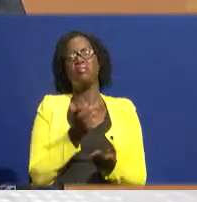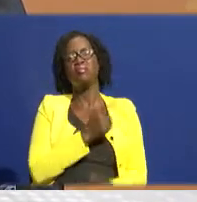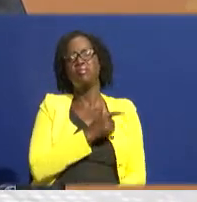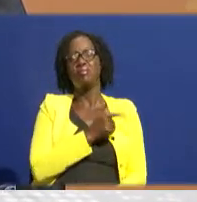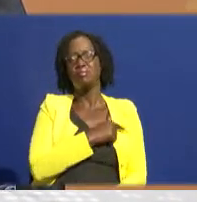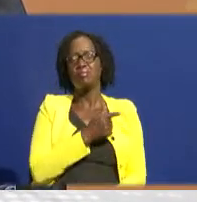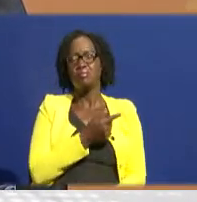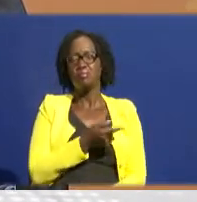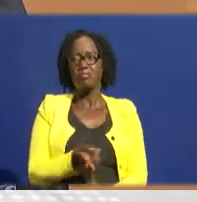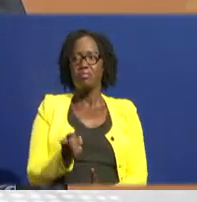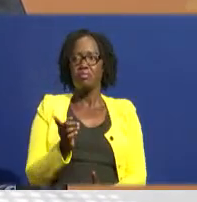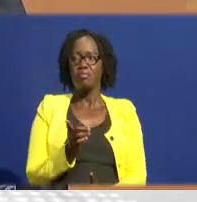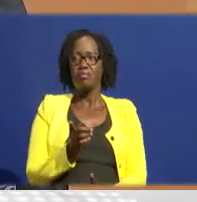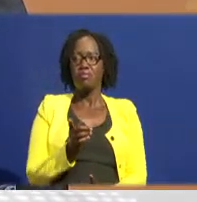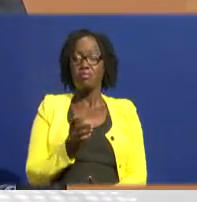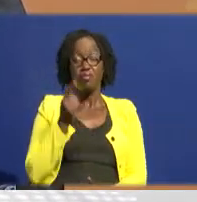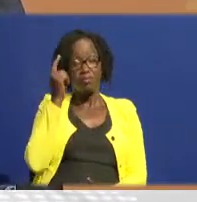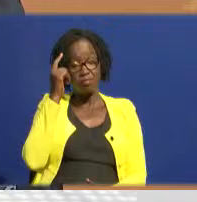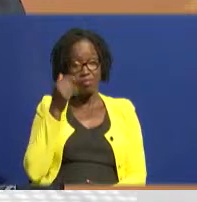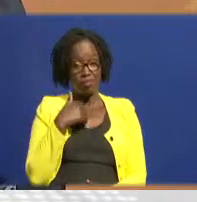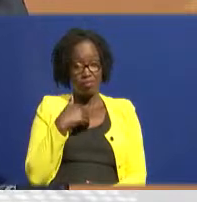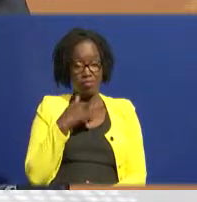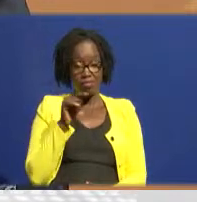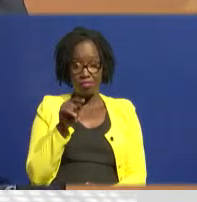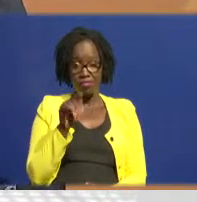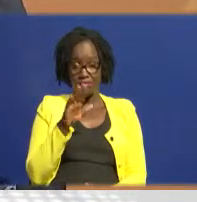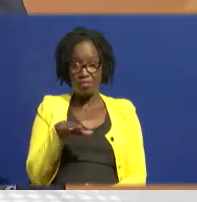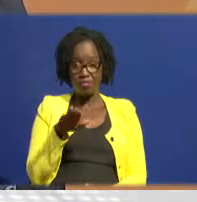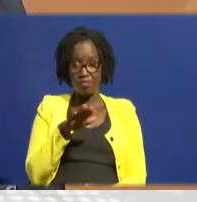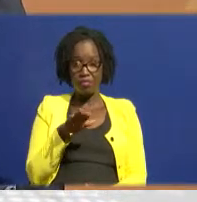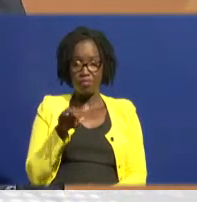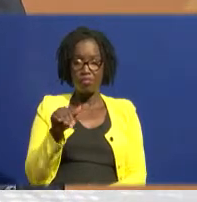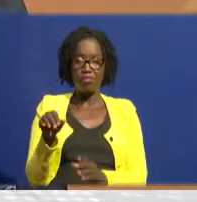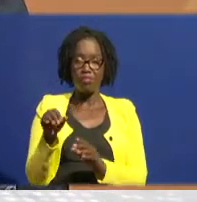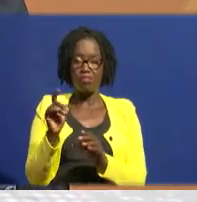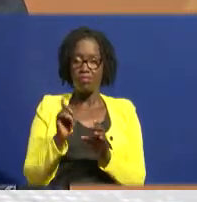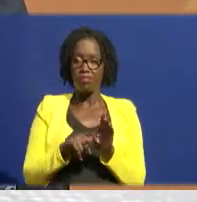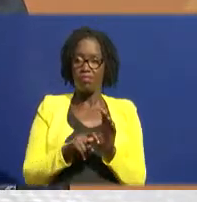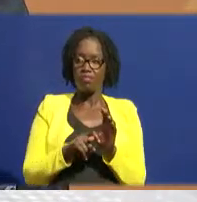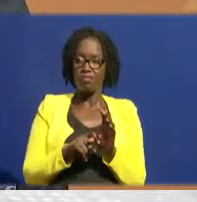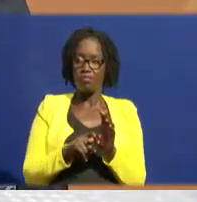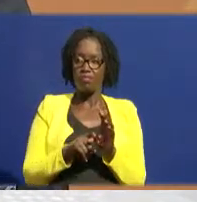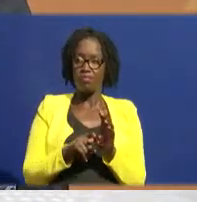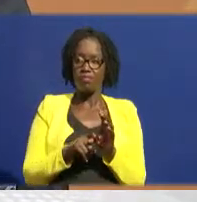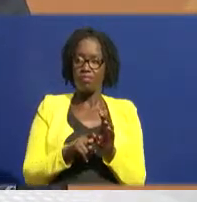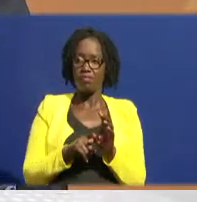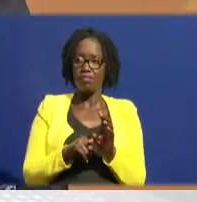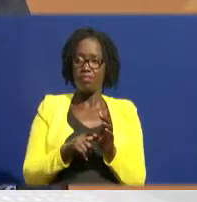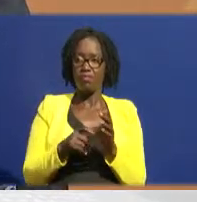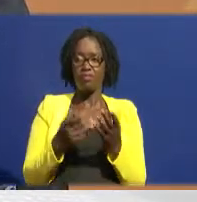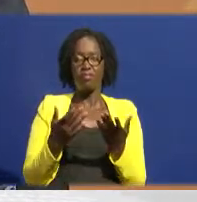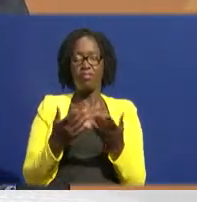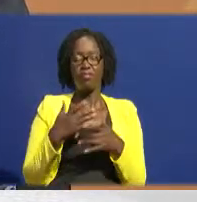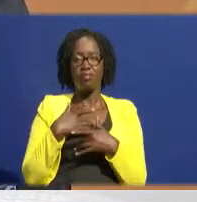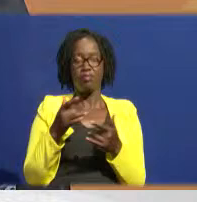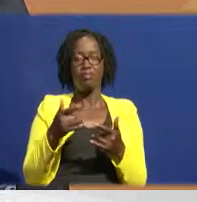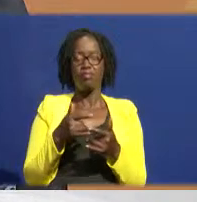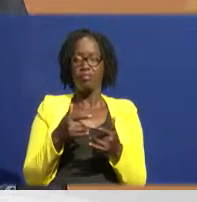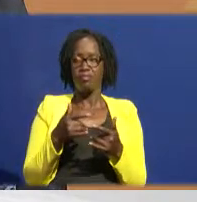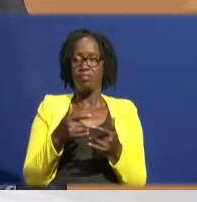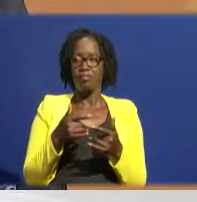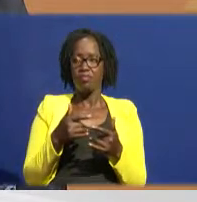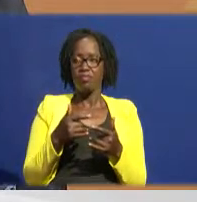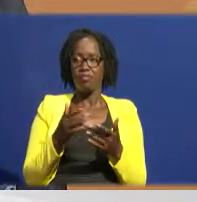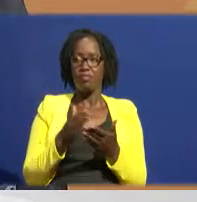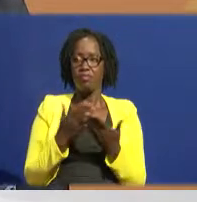supposed at least to already have a mind that this is an area that I can move into, in which is of my interest. It is something